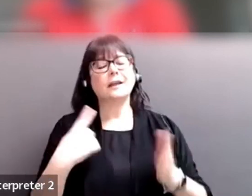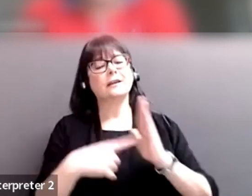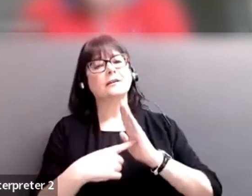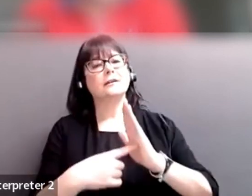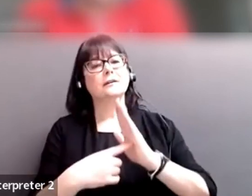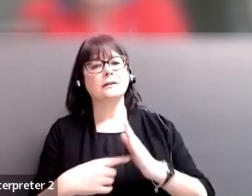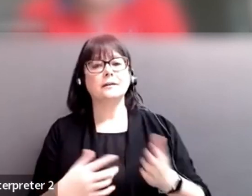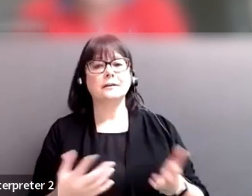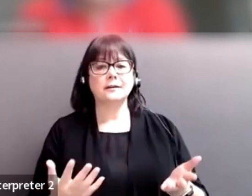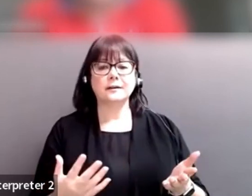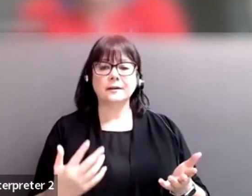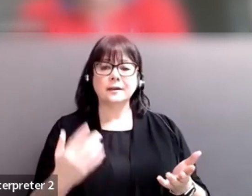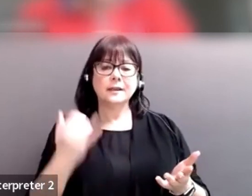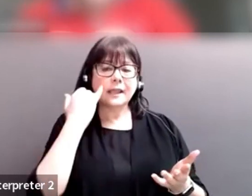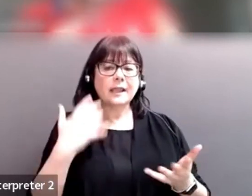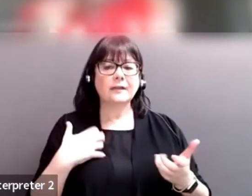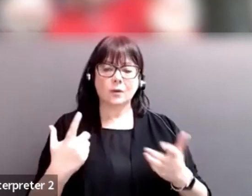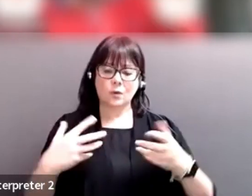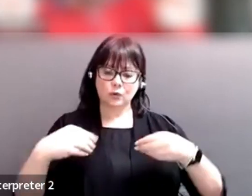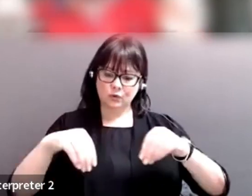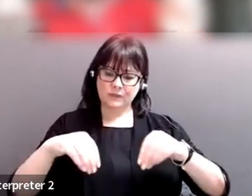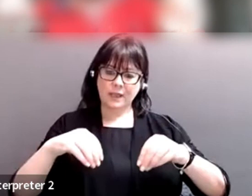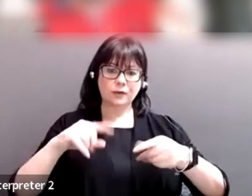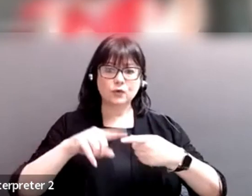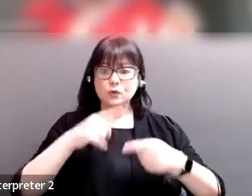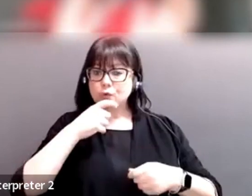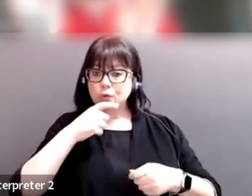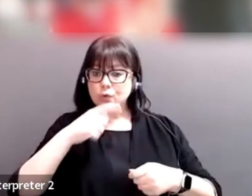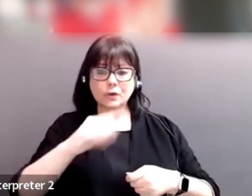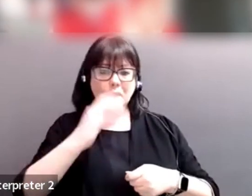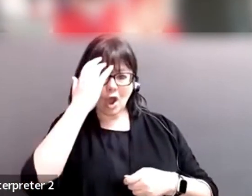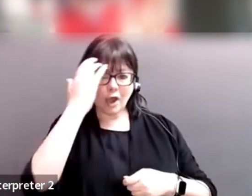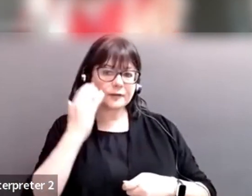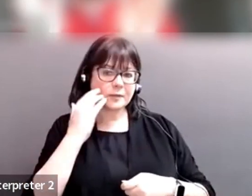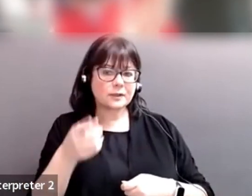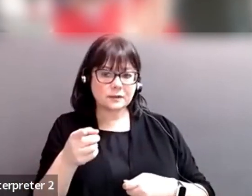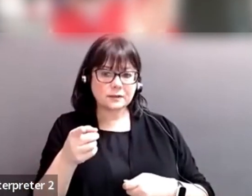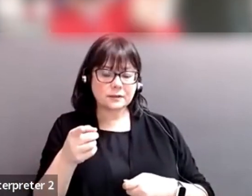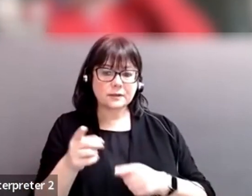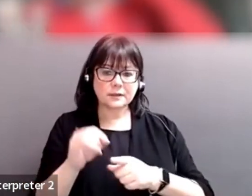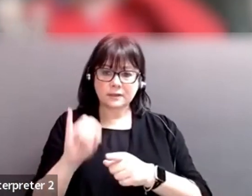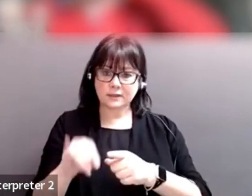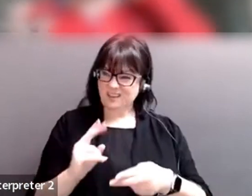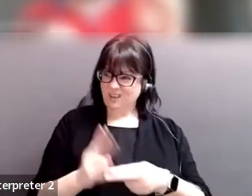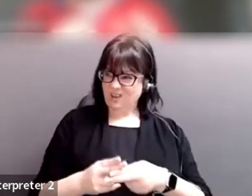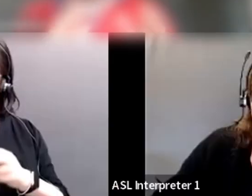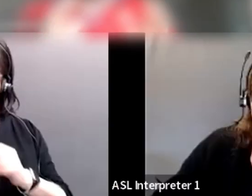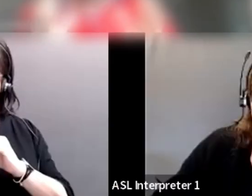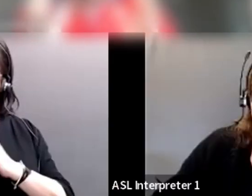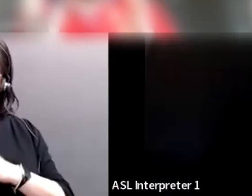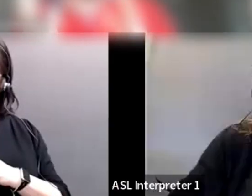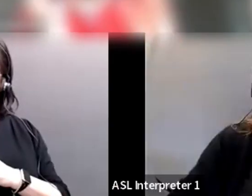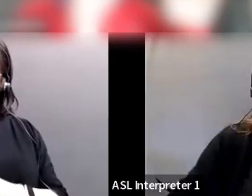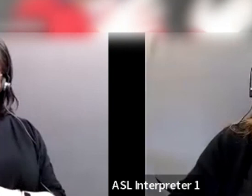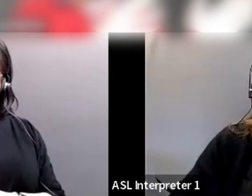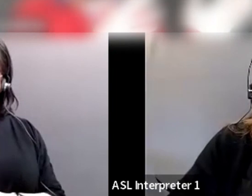industrial, like hospitals, for example, or like, can that be a market expansion in that way? Are there those types of projects rather than